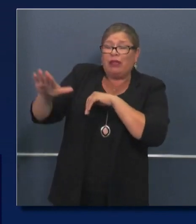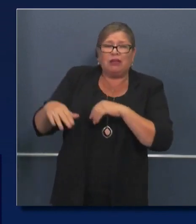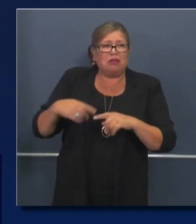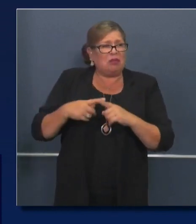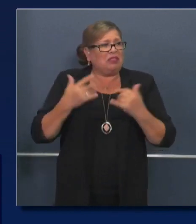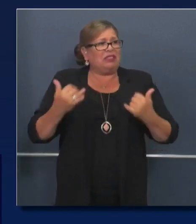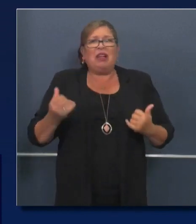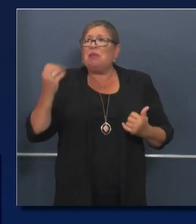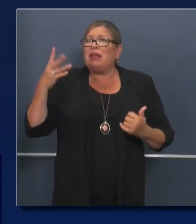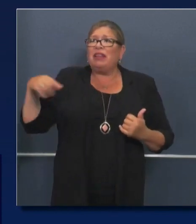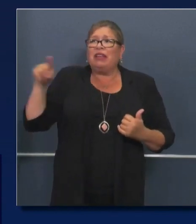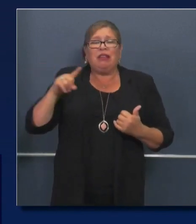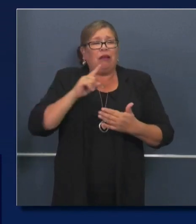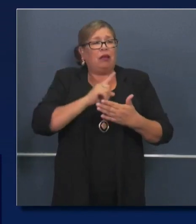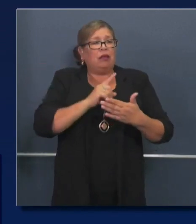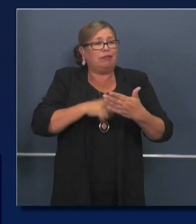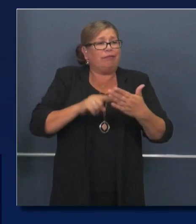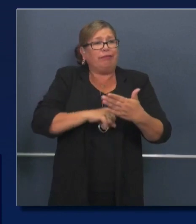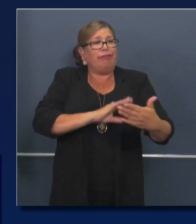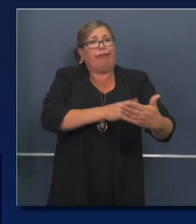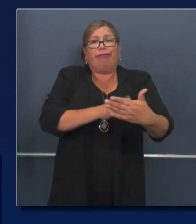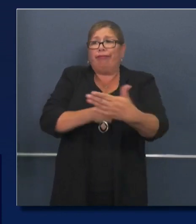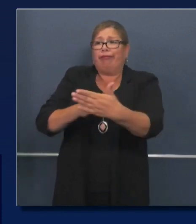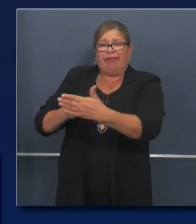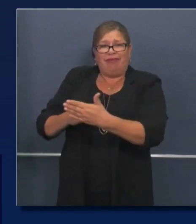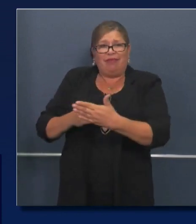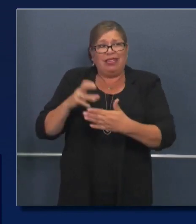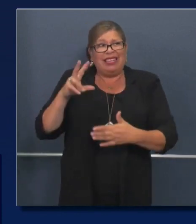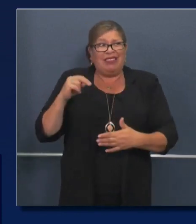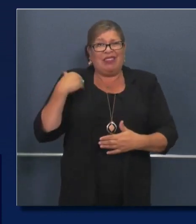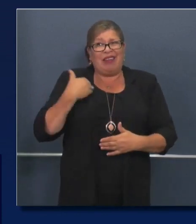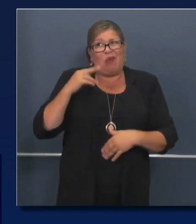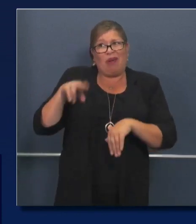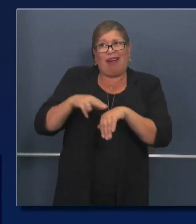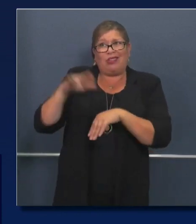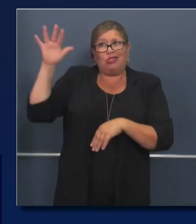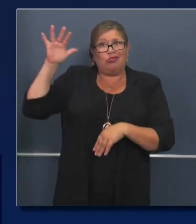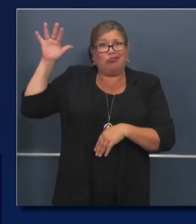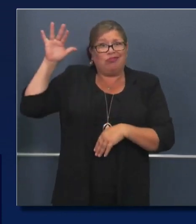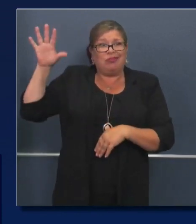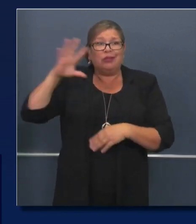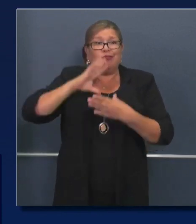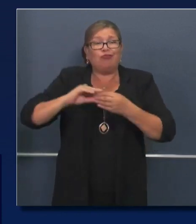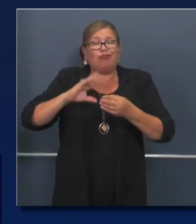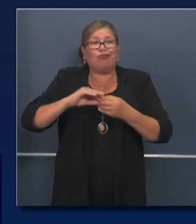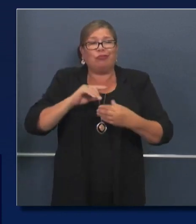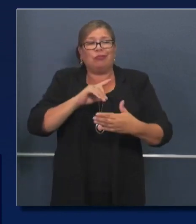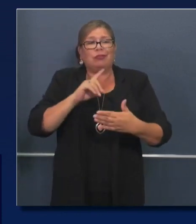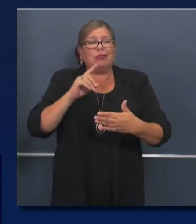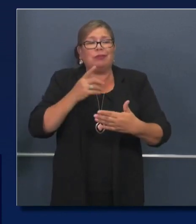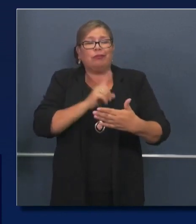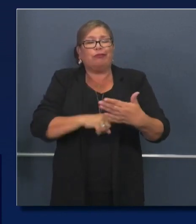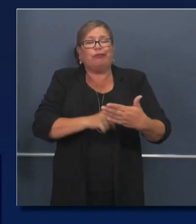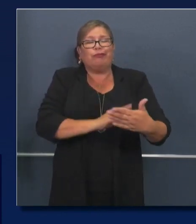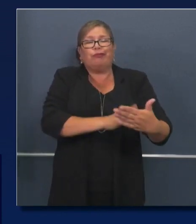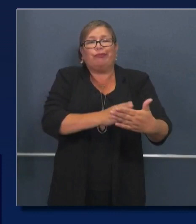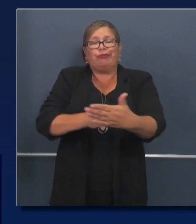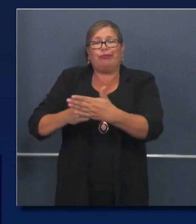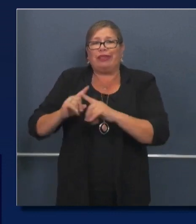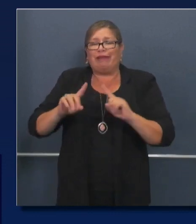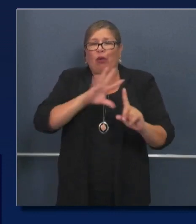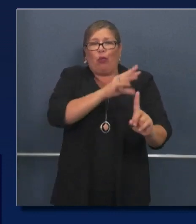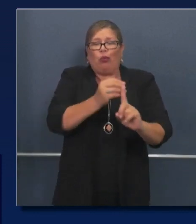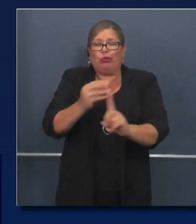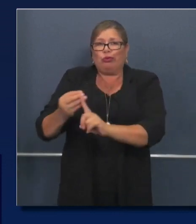rhetoric that is so much part of our national discourse, particularly over the last few years. And so